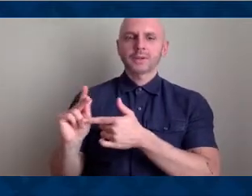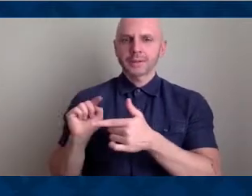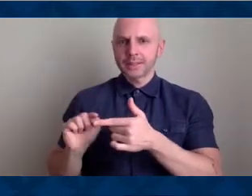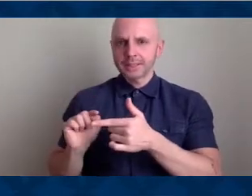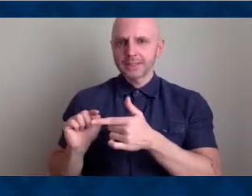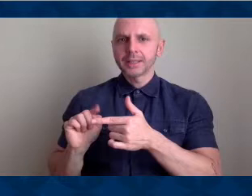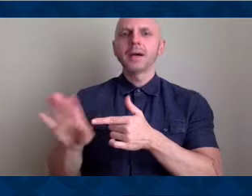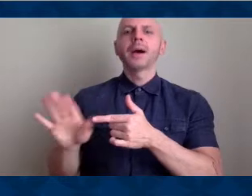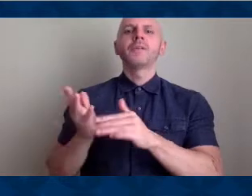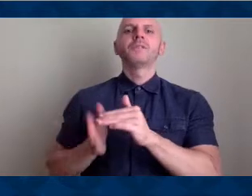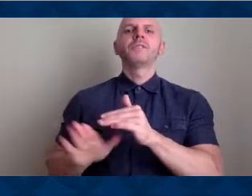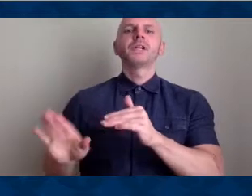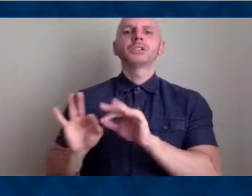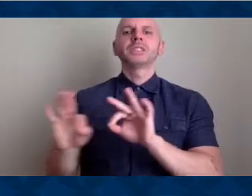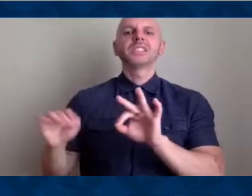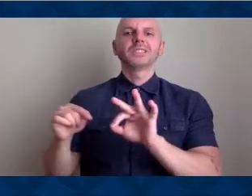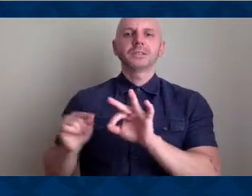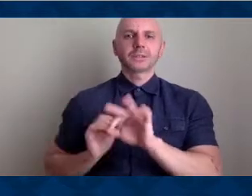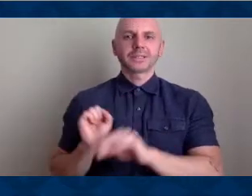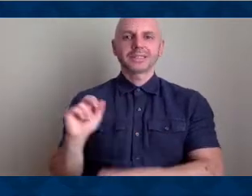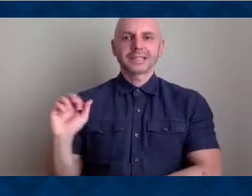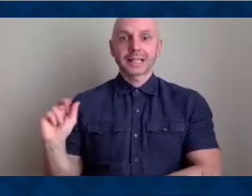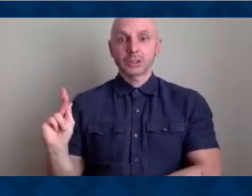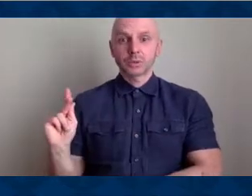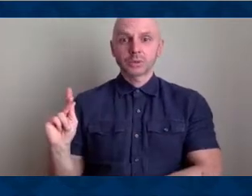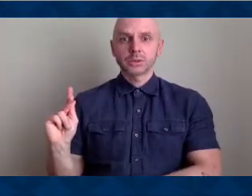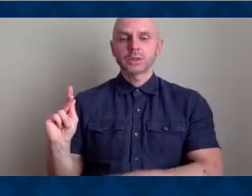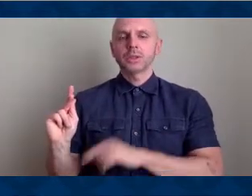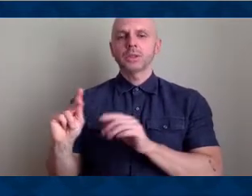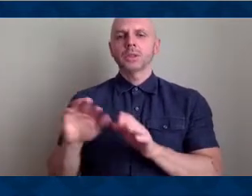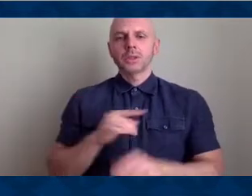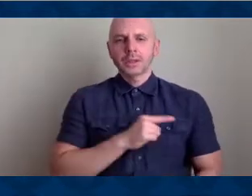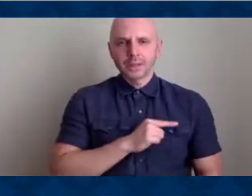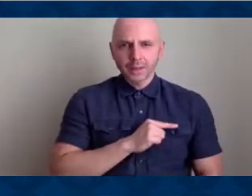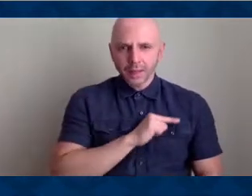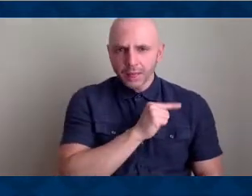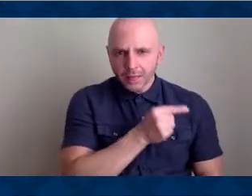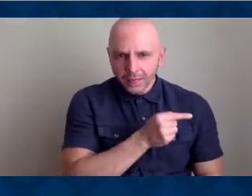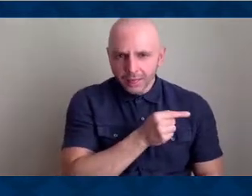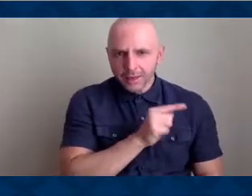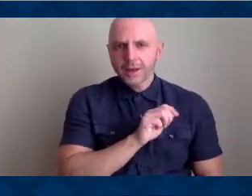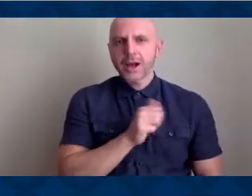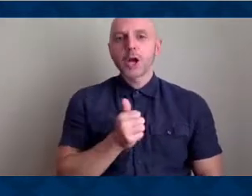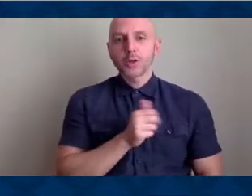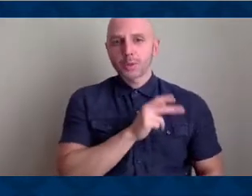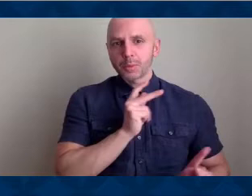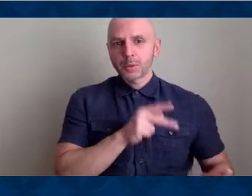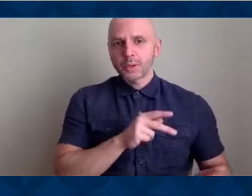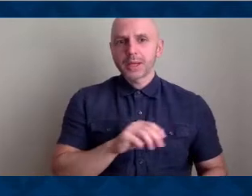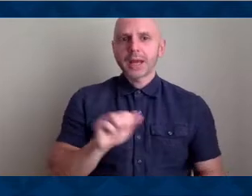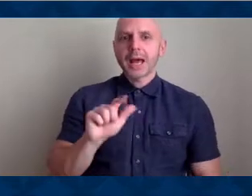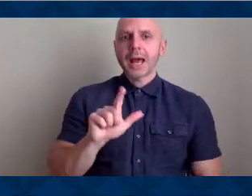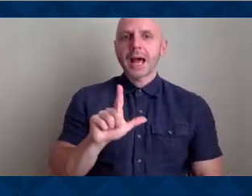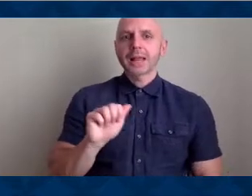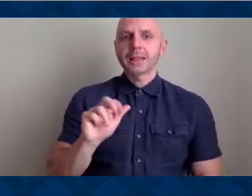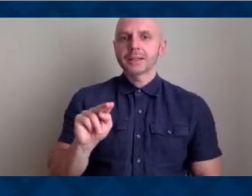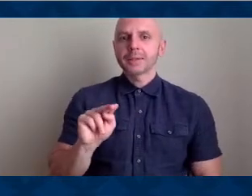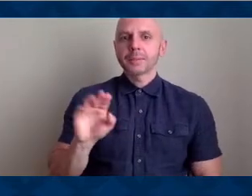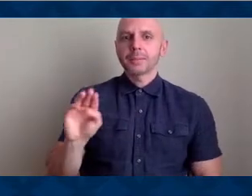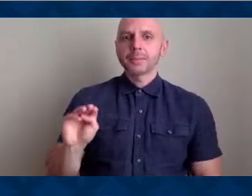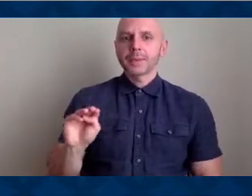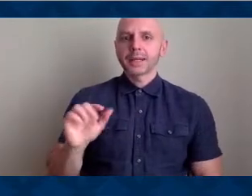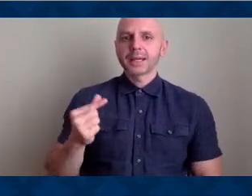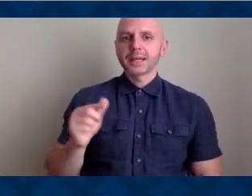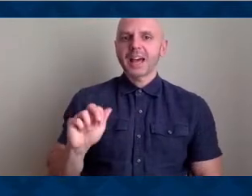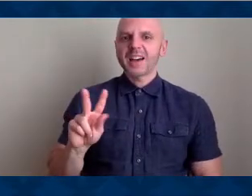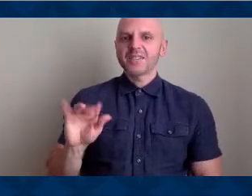a few years ago. Next to him is Alan McGavin, who's a corporate lawyer in Vancouver